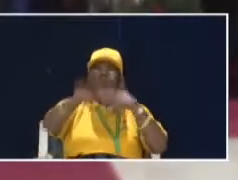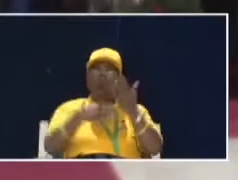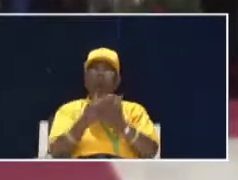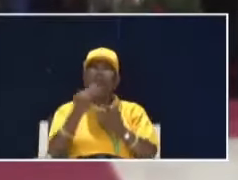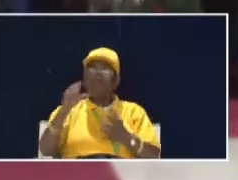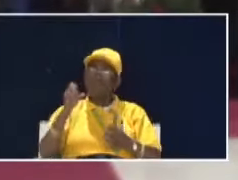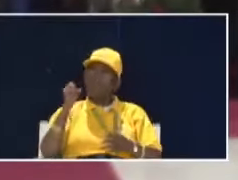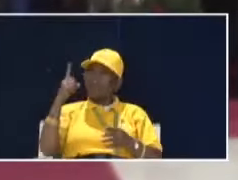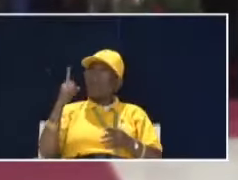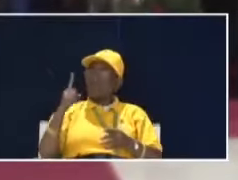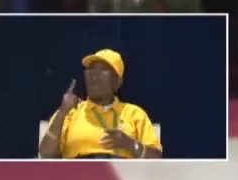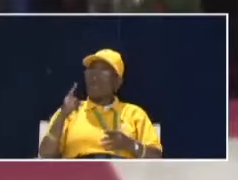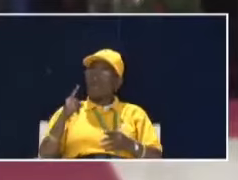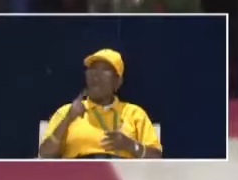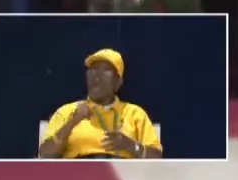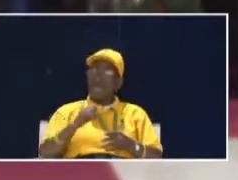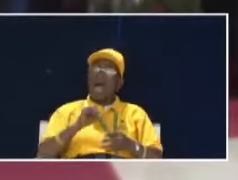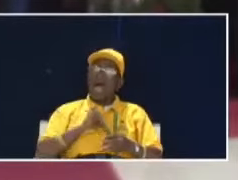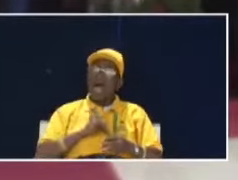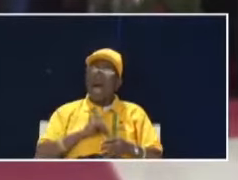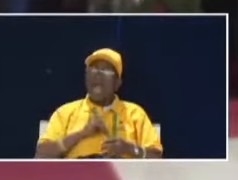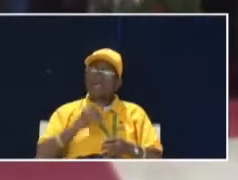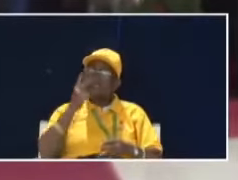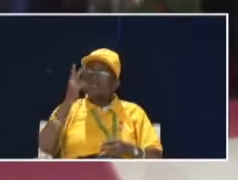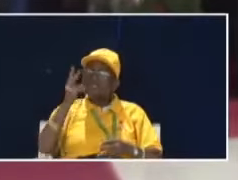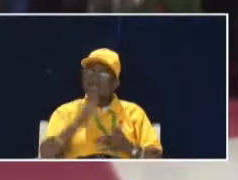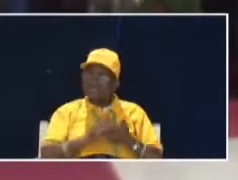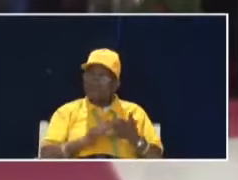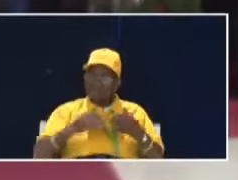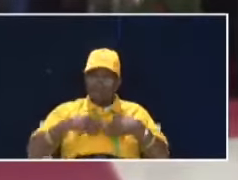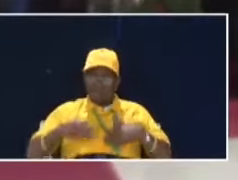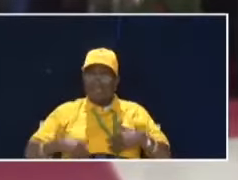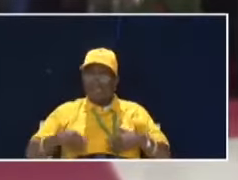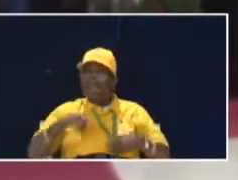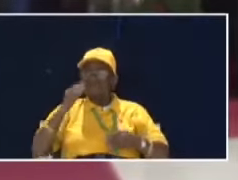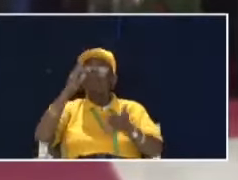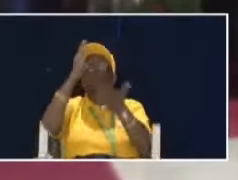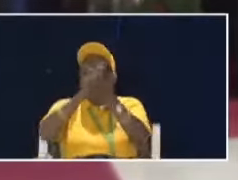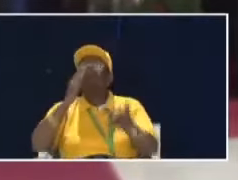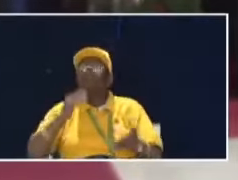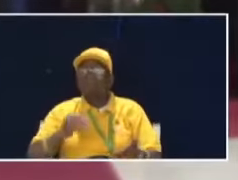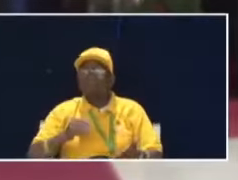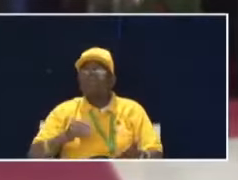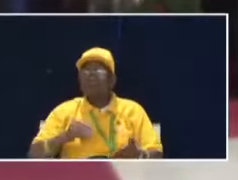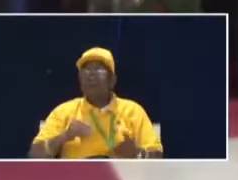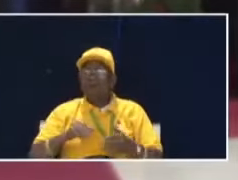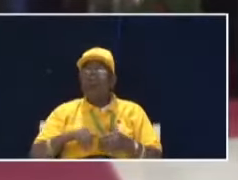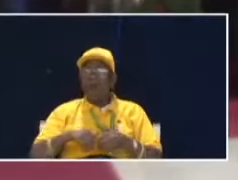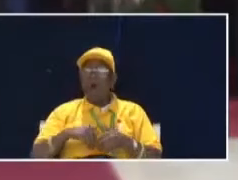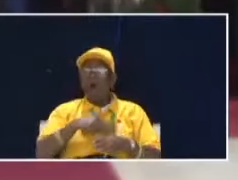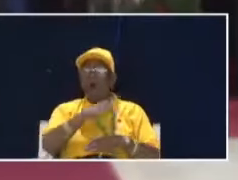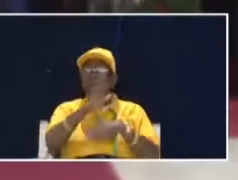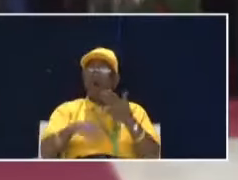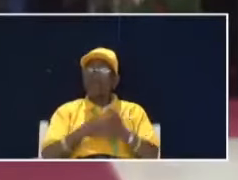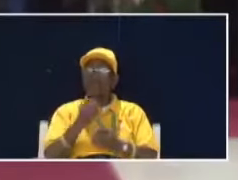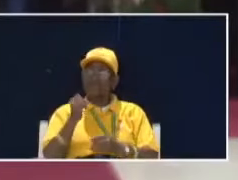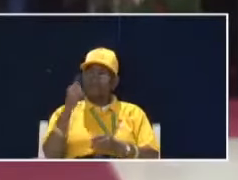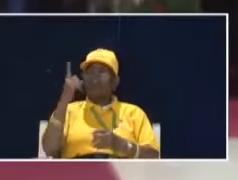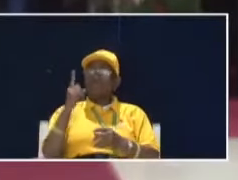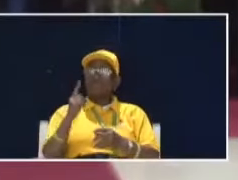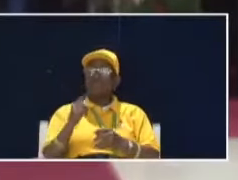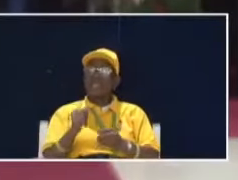somebody said, keep quiet. Nobody said it, but all of a sudden, everybody became quiet.